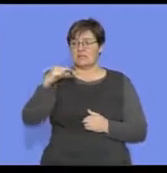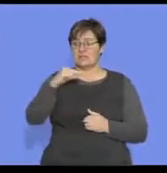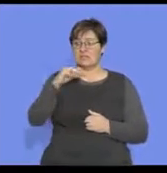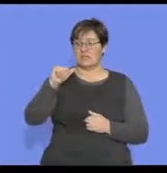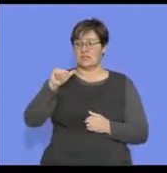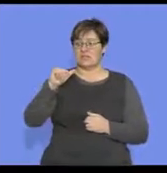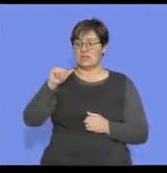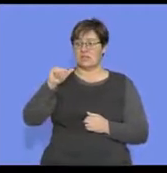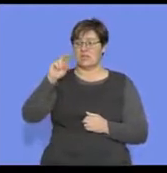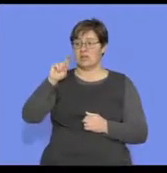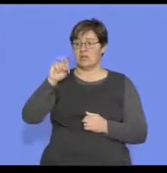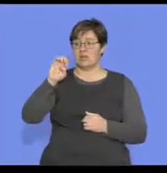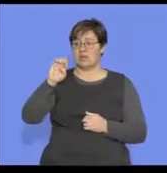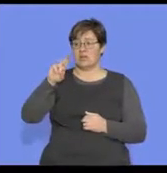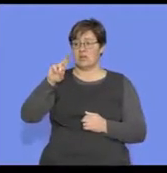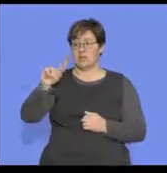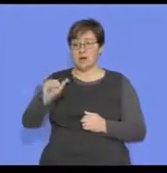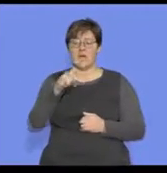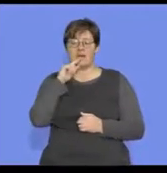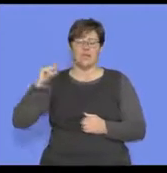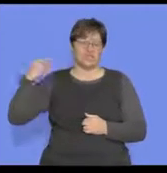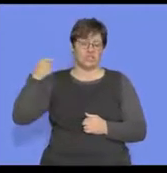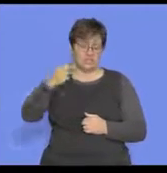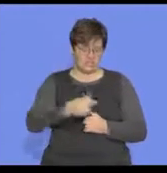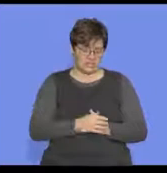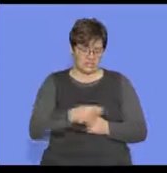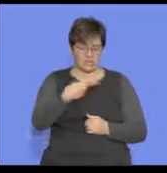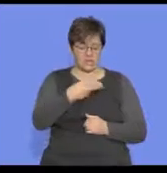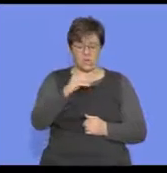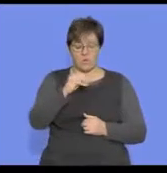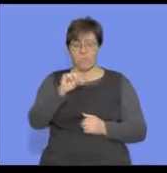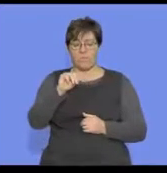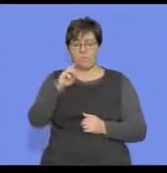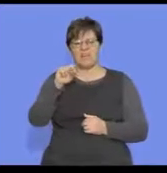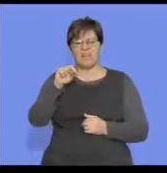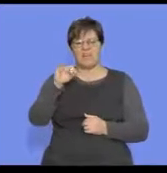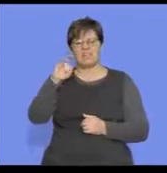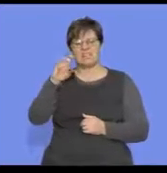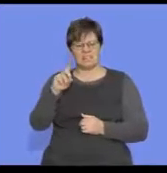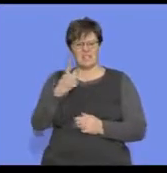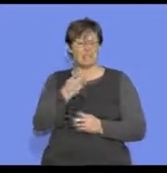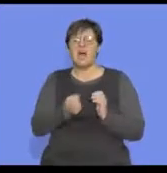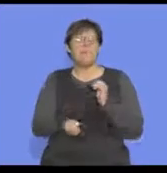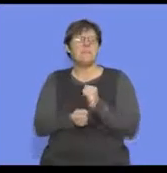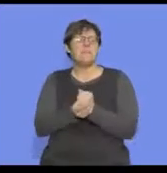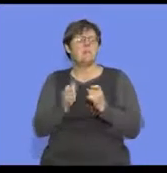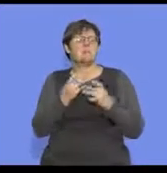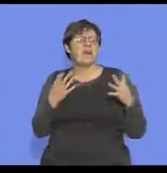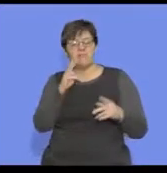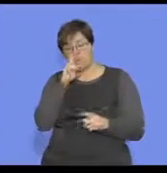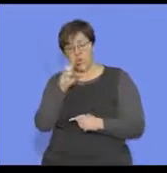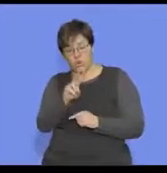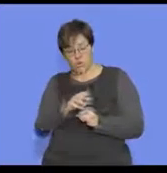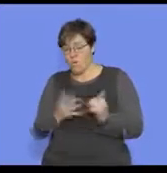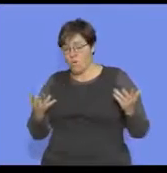the genus. Now, if we have a look at hominid, right, the hominid basically began, if